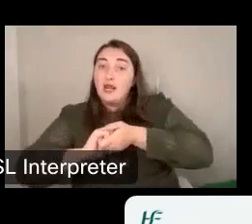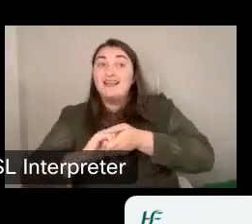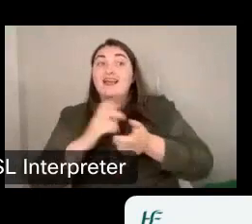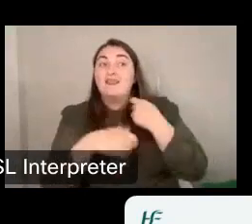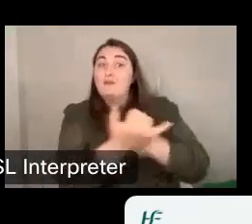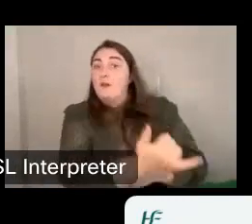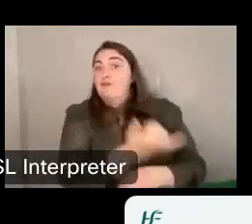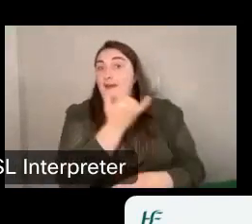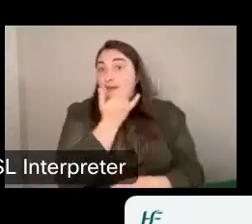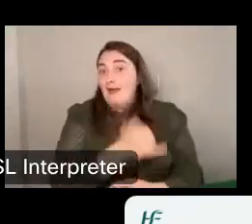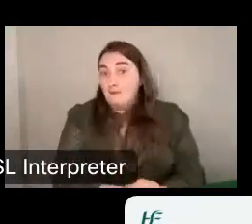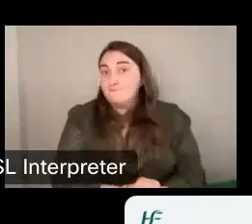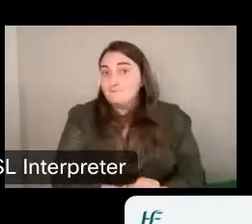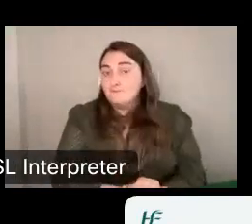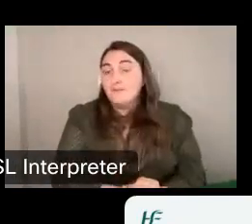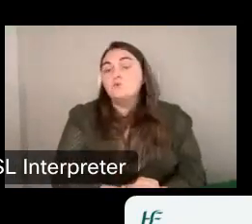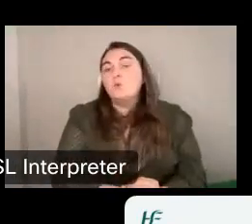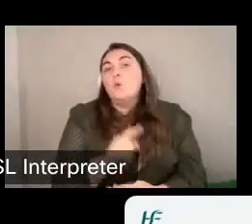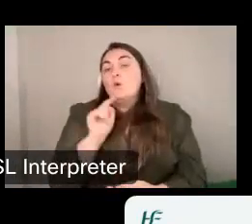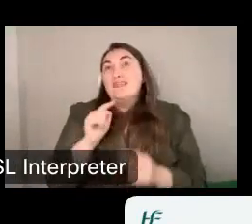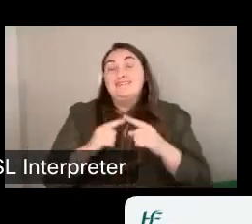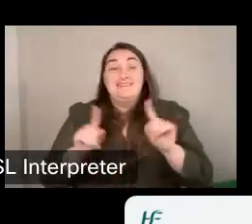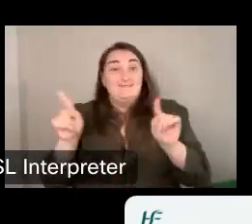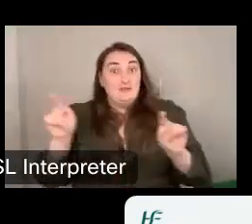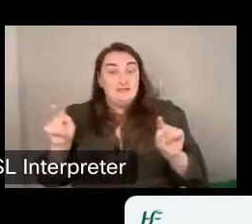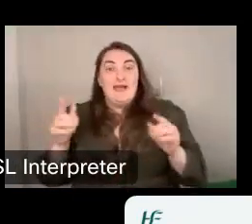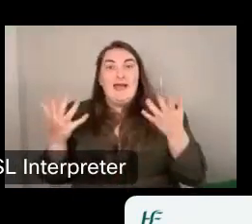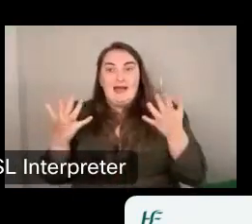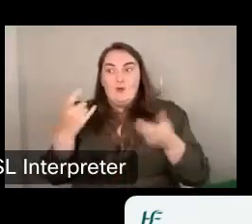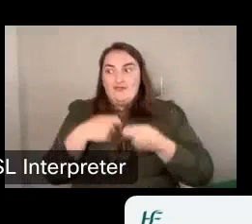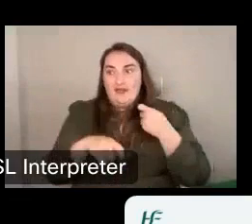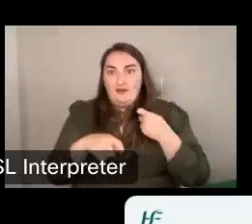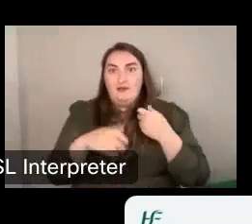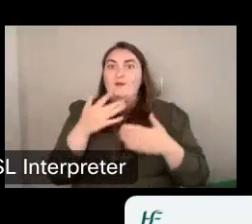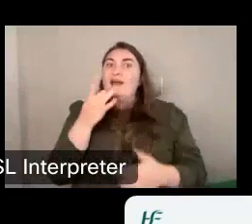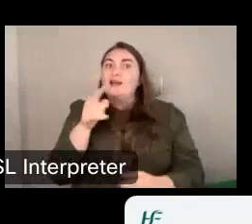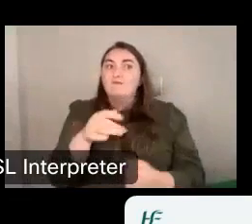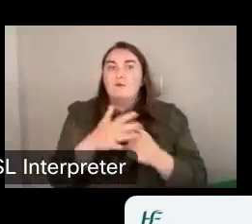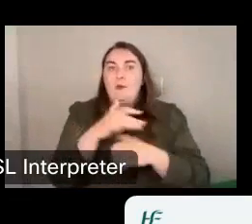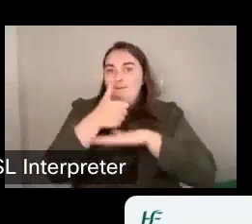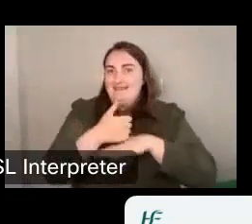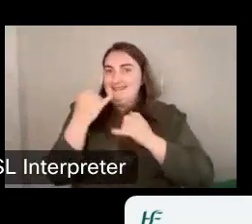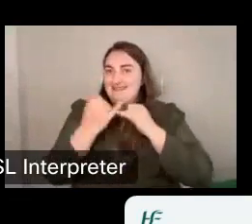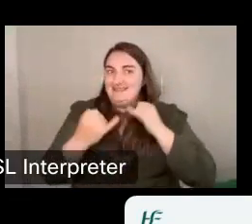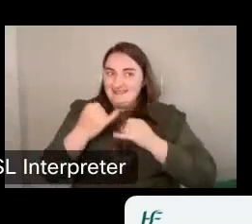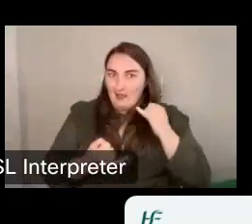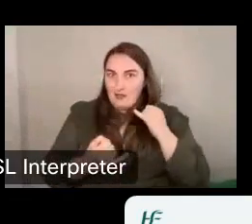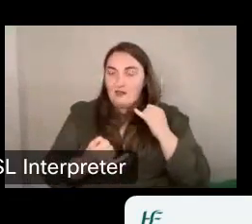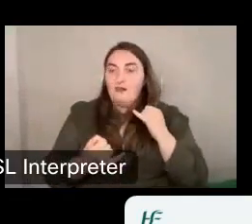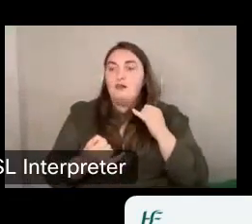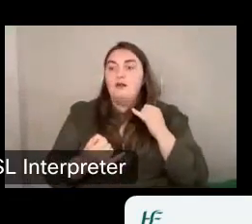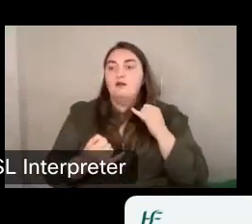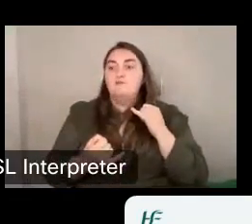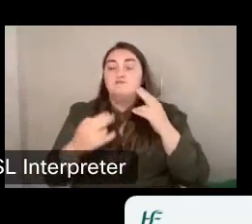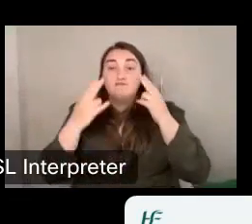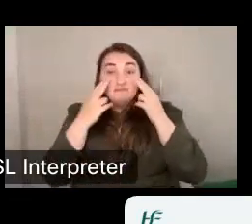from them. So that's, and in terms of how they're triaged, they would ask you for your basic details. That's, normal